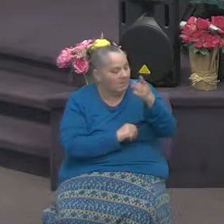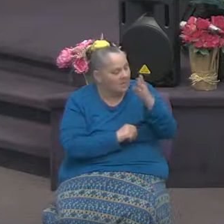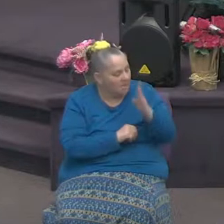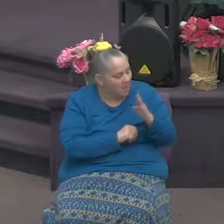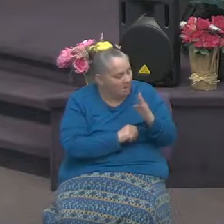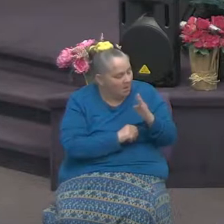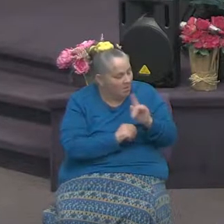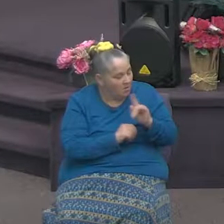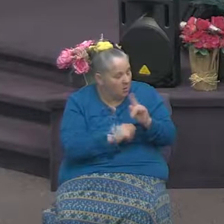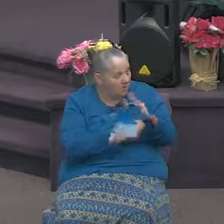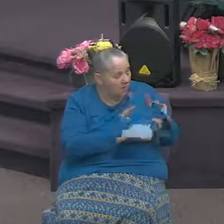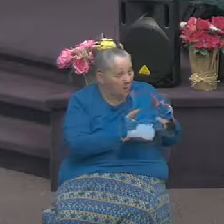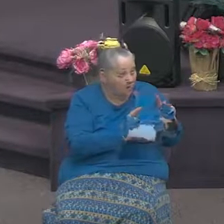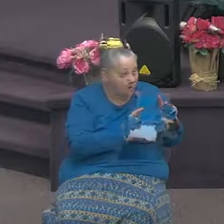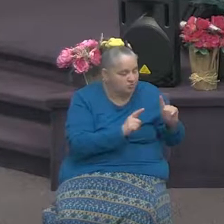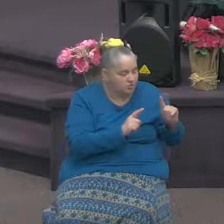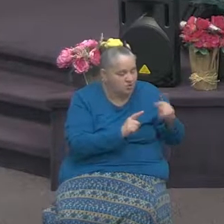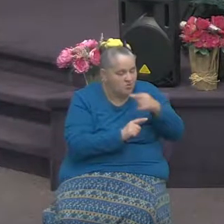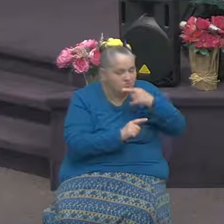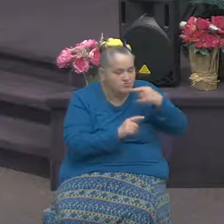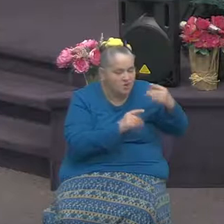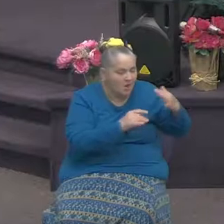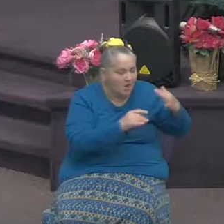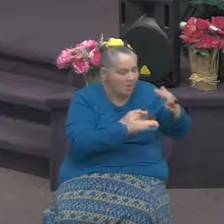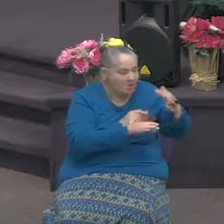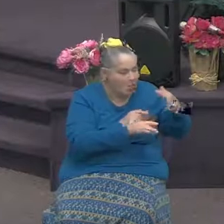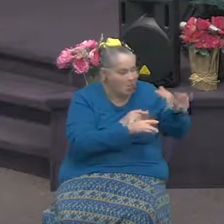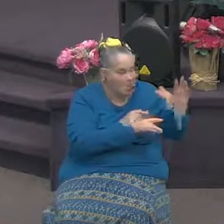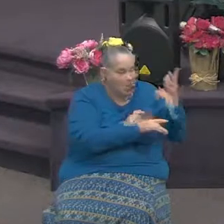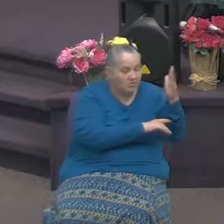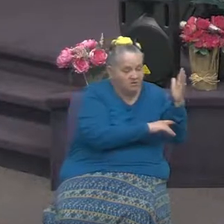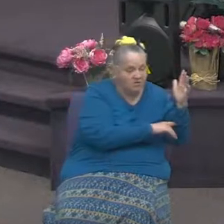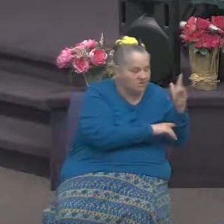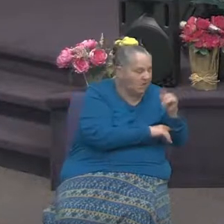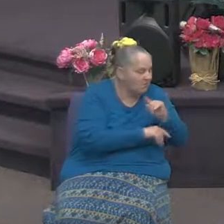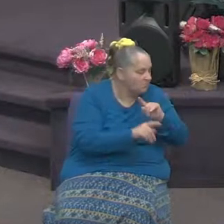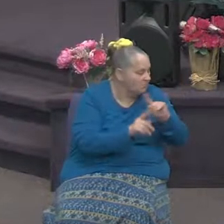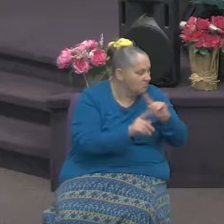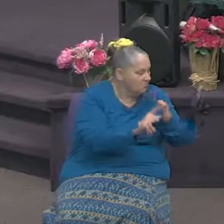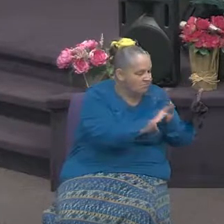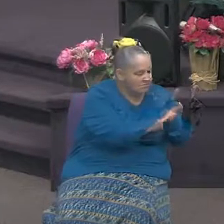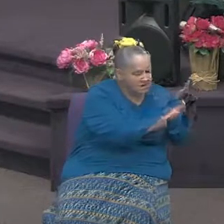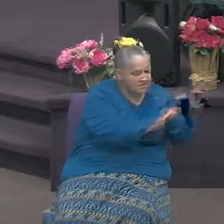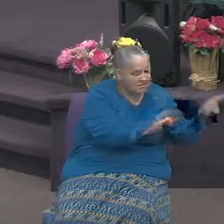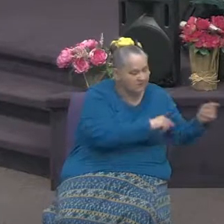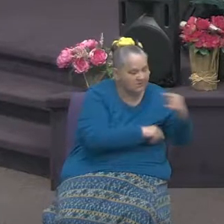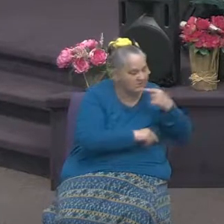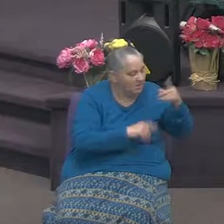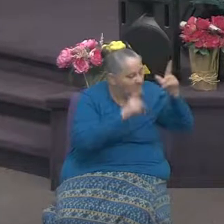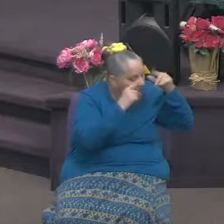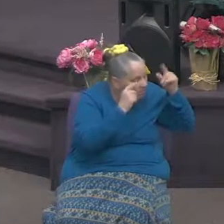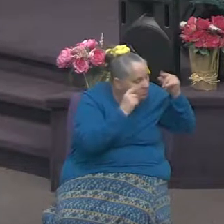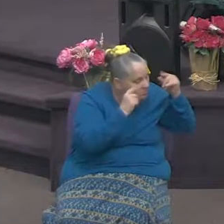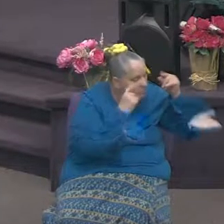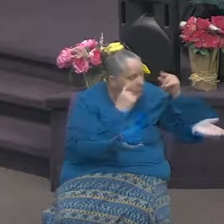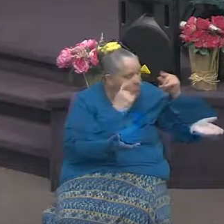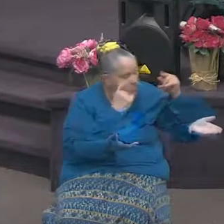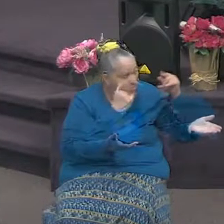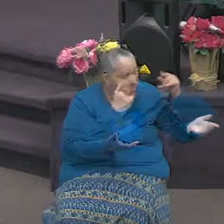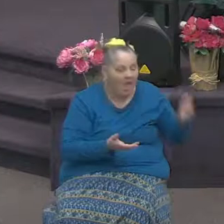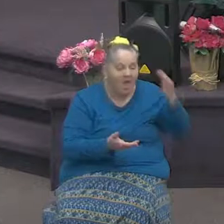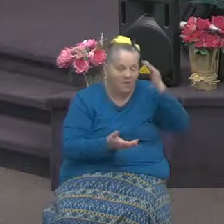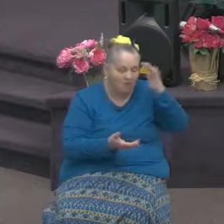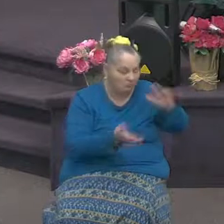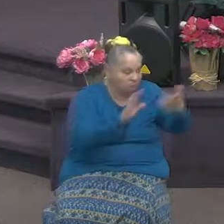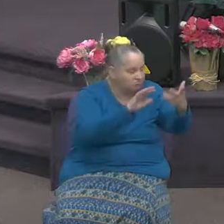God goes out to the wilderness with him and meets him in a place. And he says, Moses, I